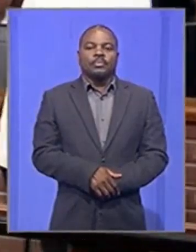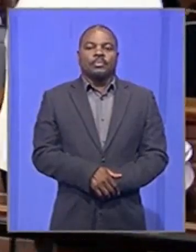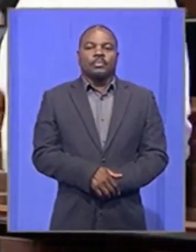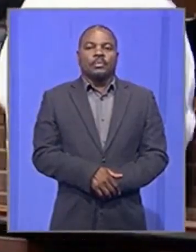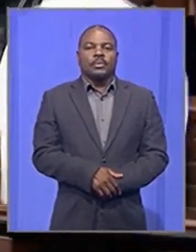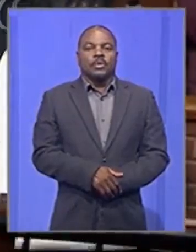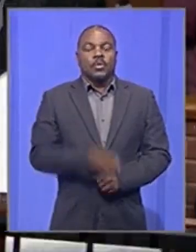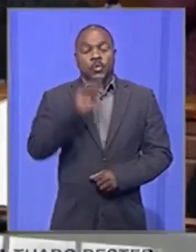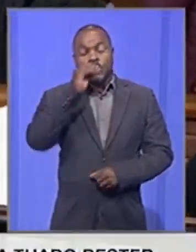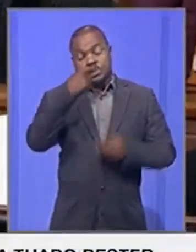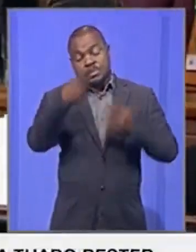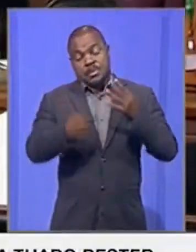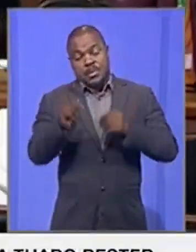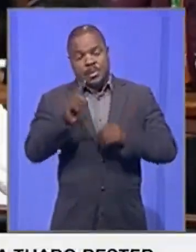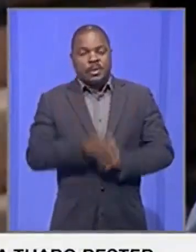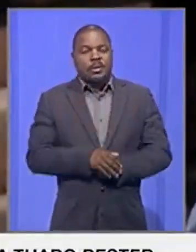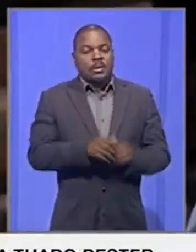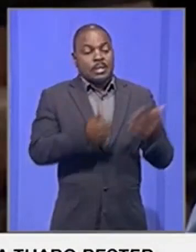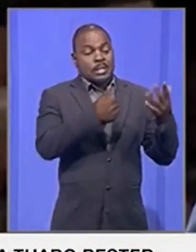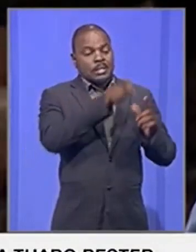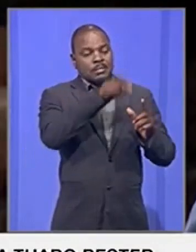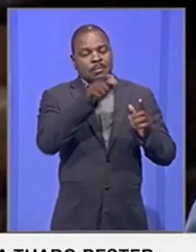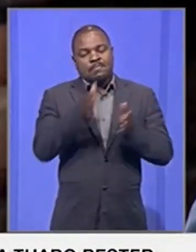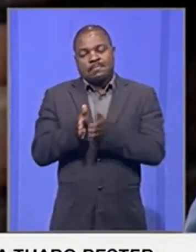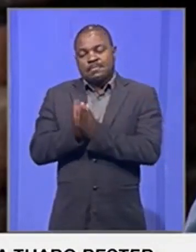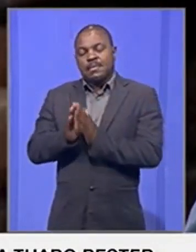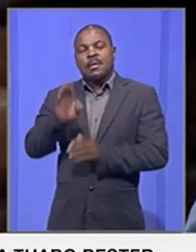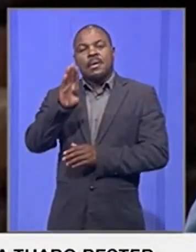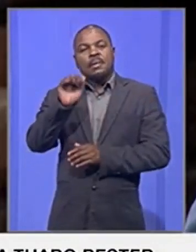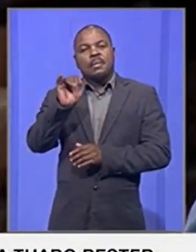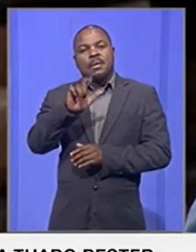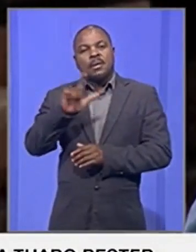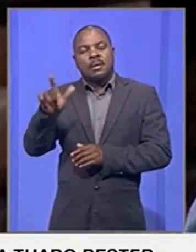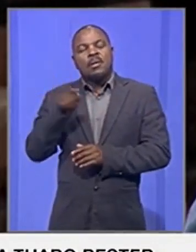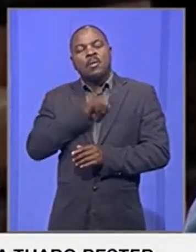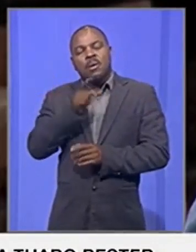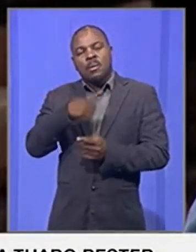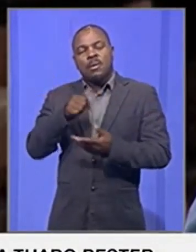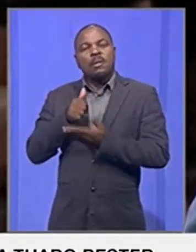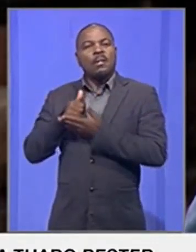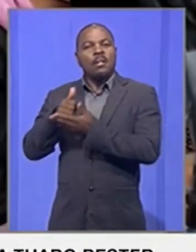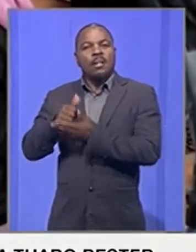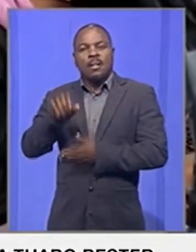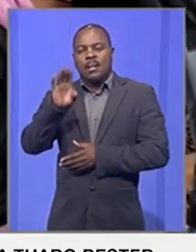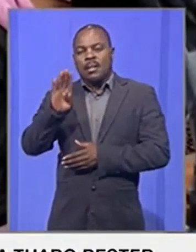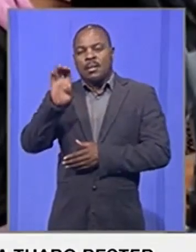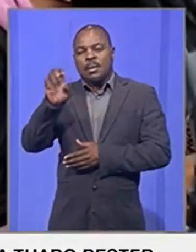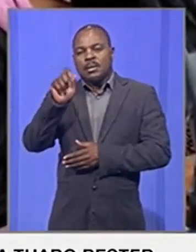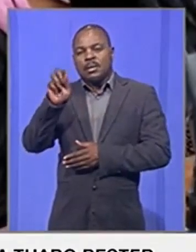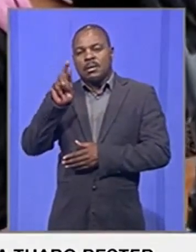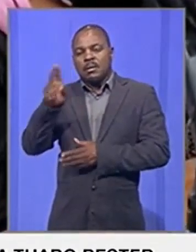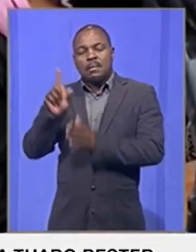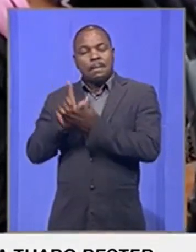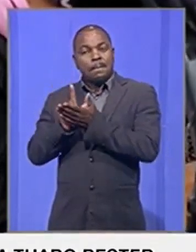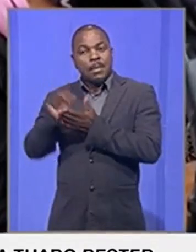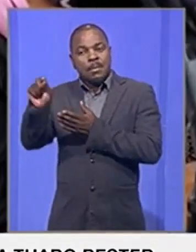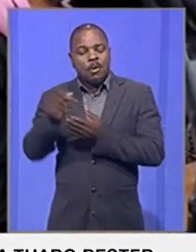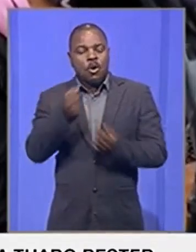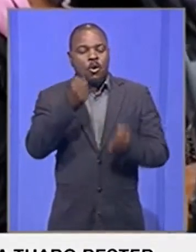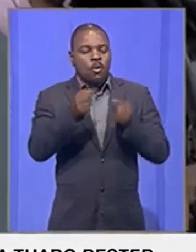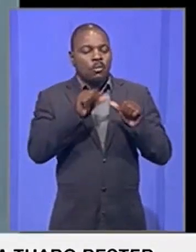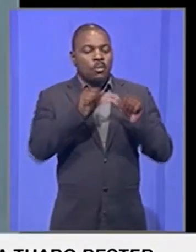Mo kgasong eno re utlwa fa kopo ya beili ya balatofadiwa ba le barataro mo kgetseng ya gongwe ga Ditaba Bester e tla rediwa beke e